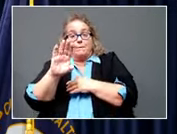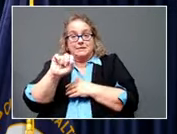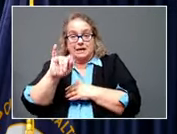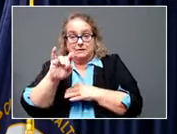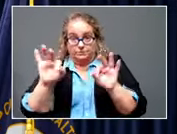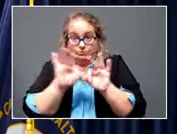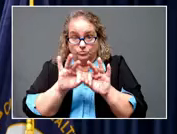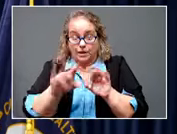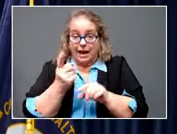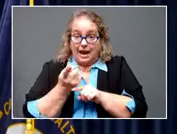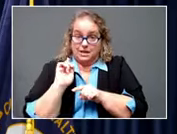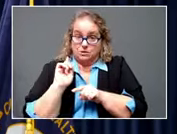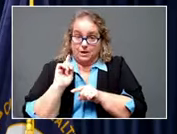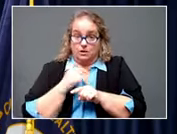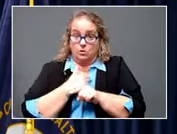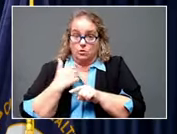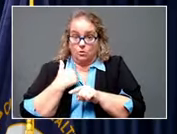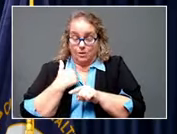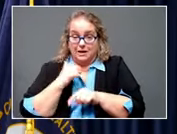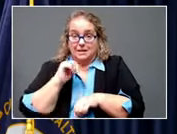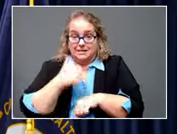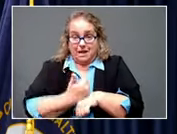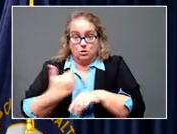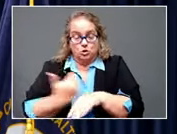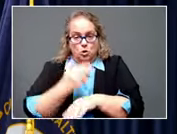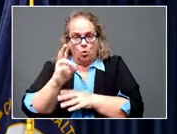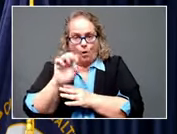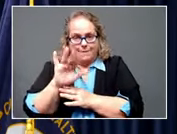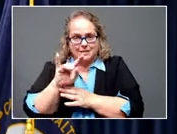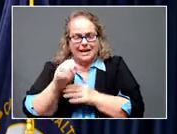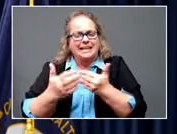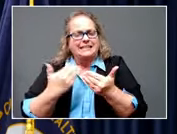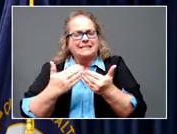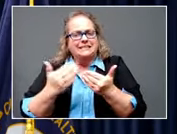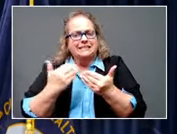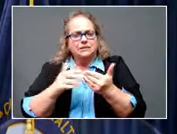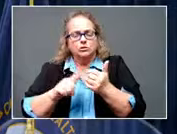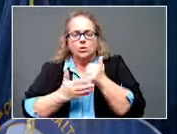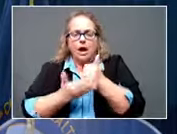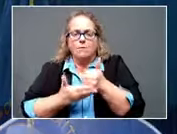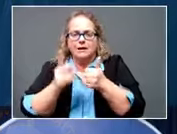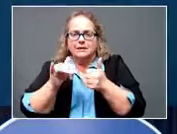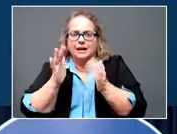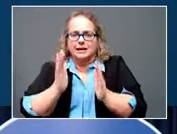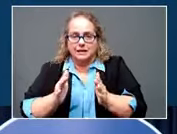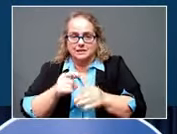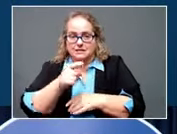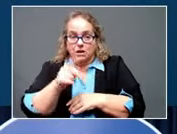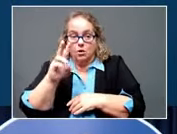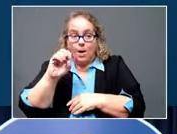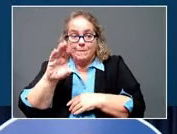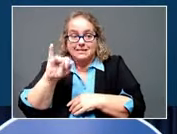launched a convenient, easy-to-access online resource to assist Kentuckians affected. Here it is. The website is located on